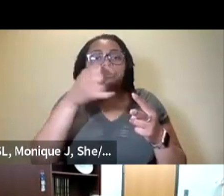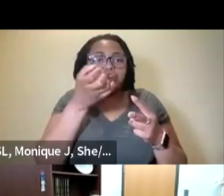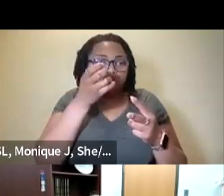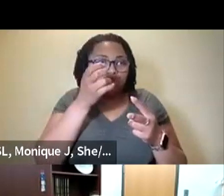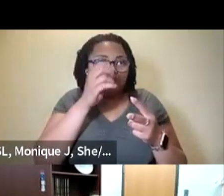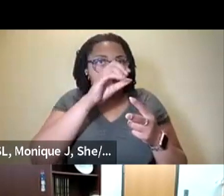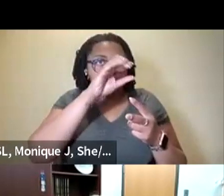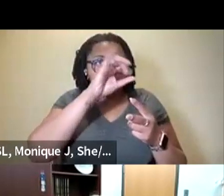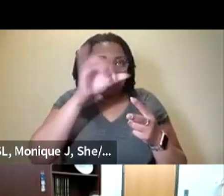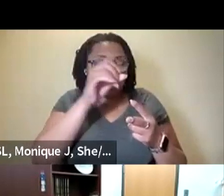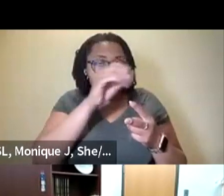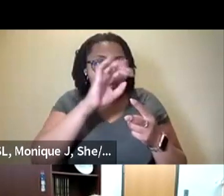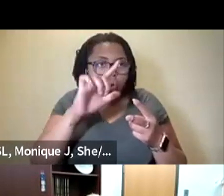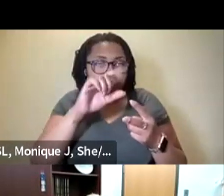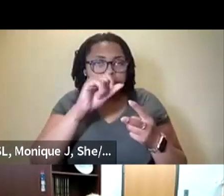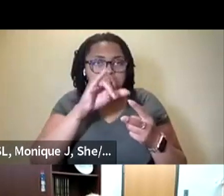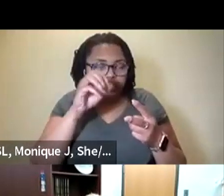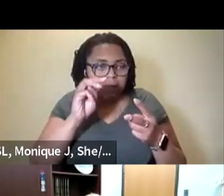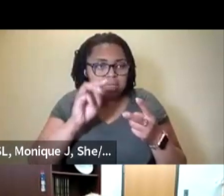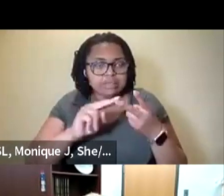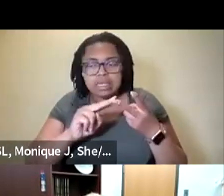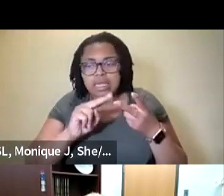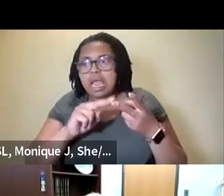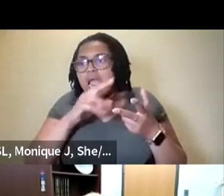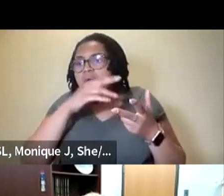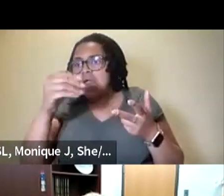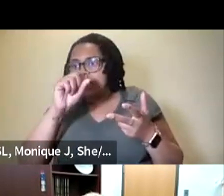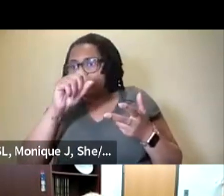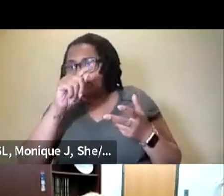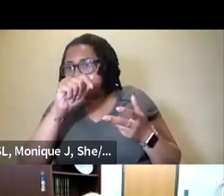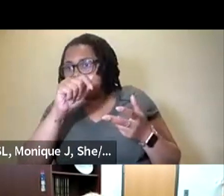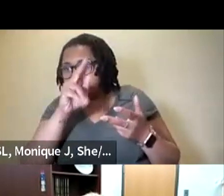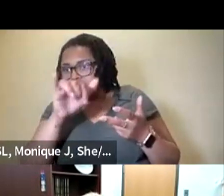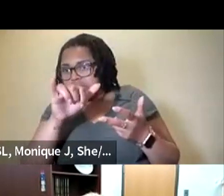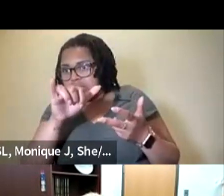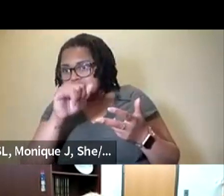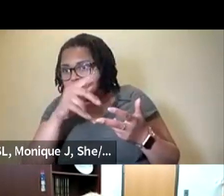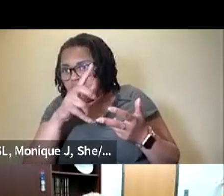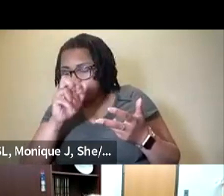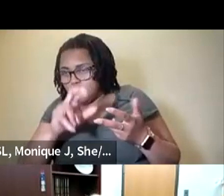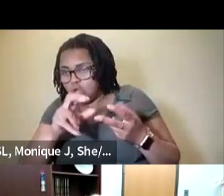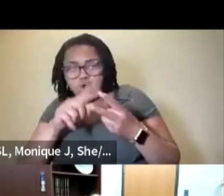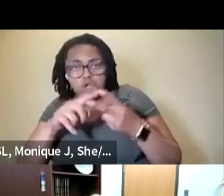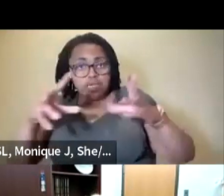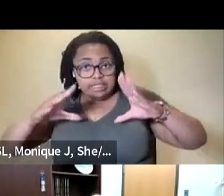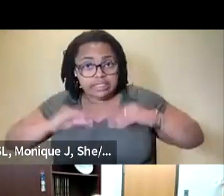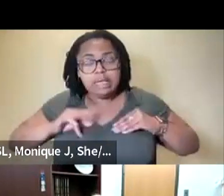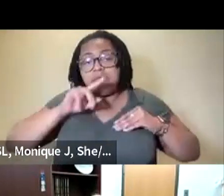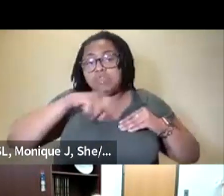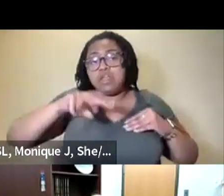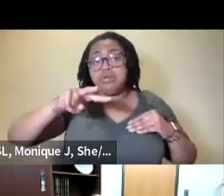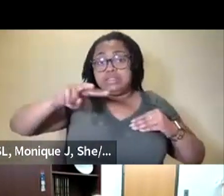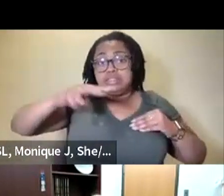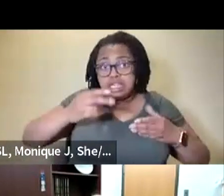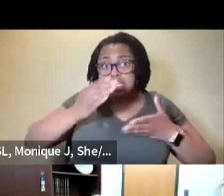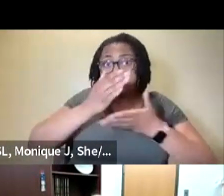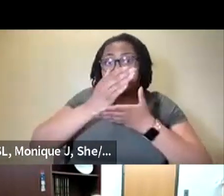Landfather, I make a motion to accept second terms on those two individuals. Okay. Can I get a